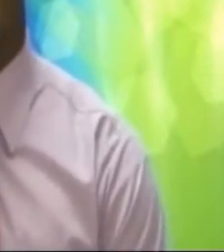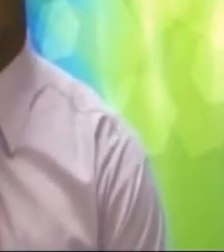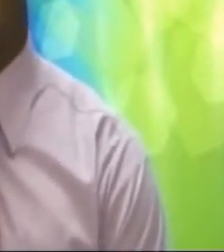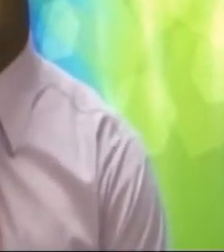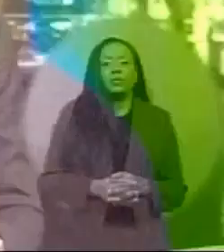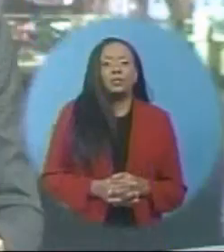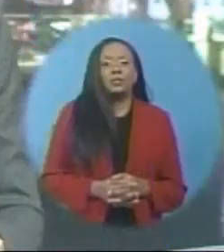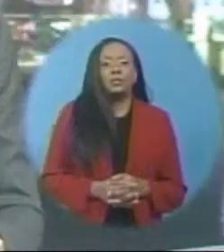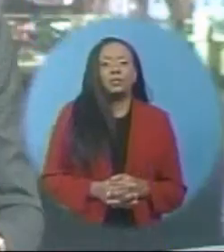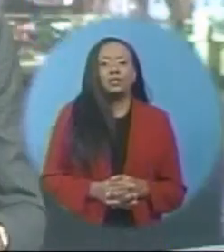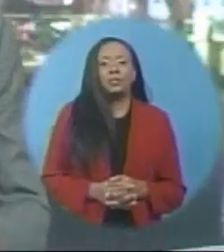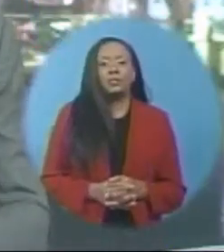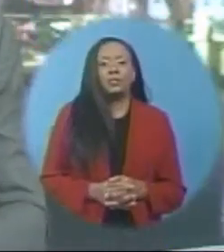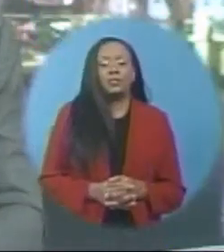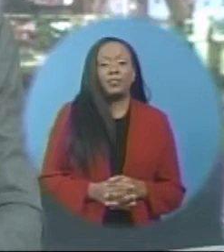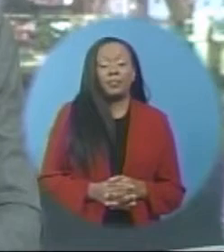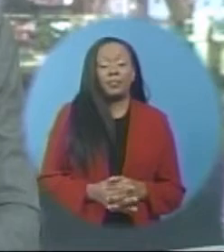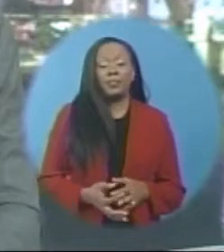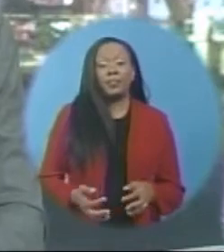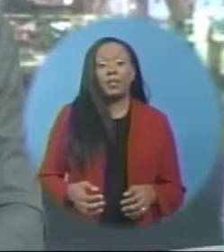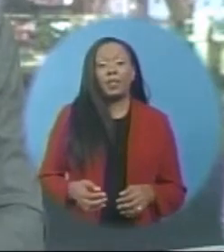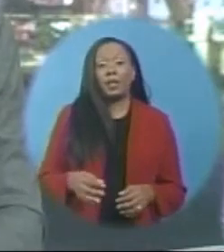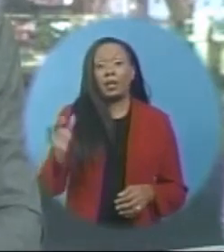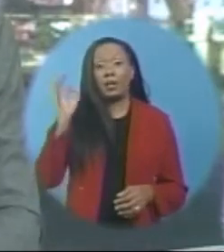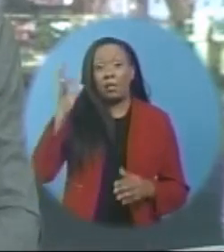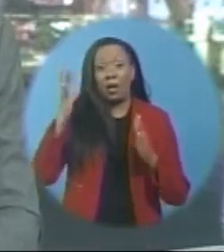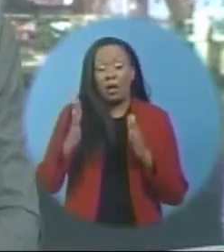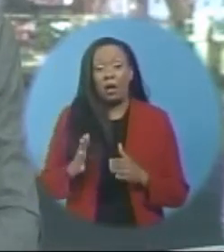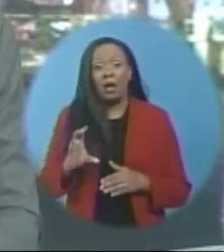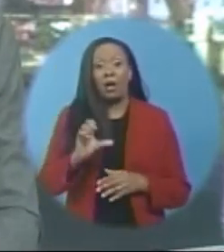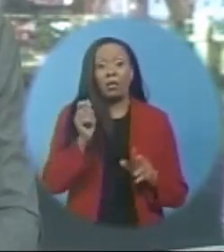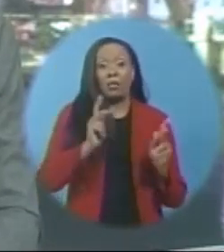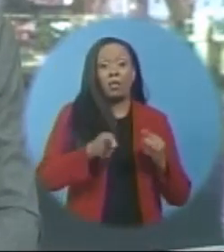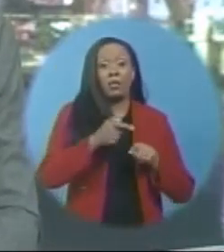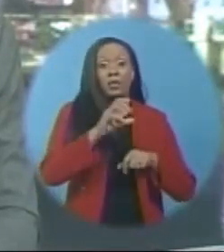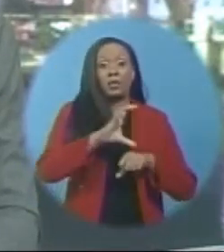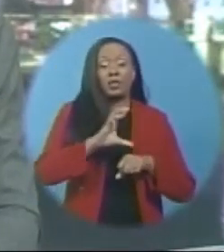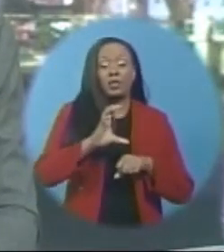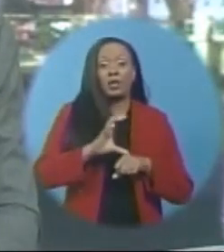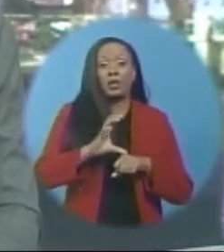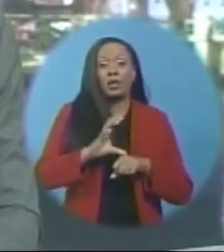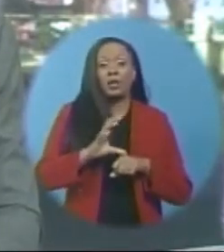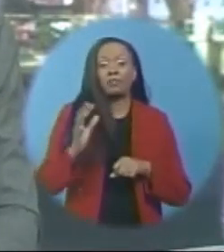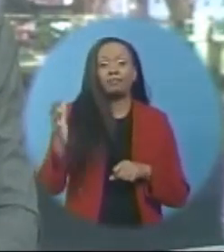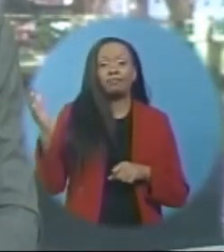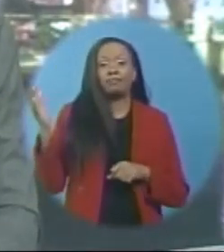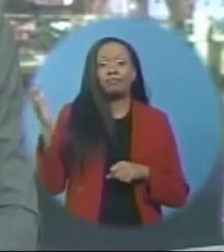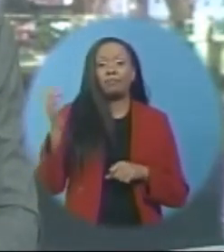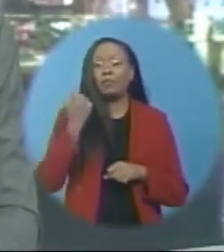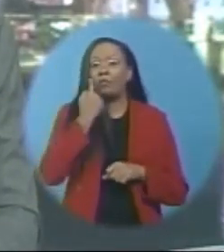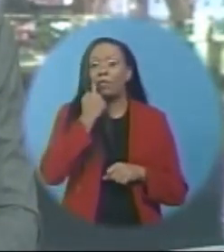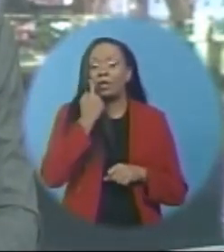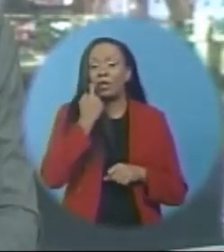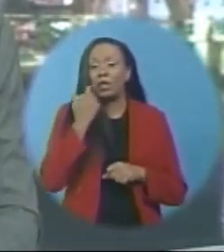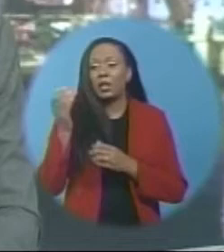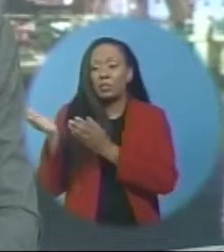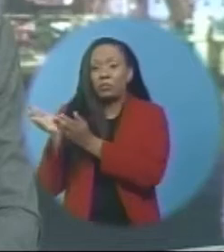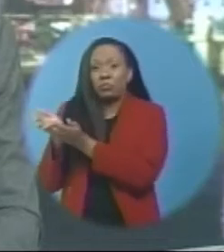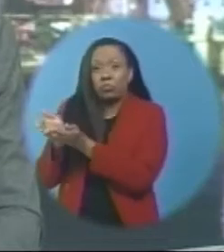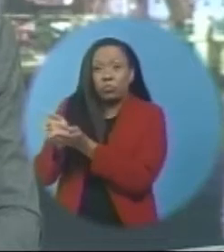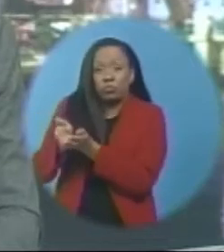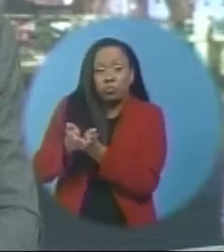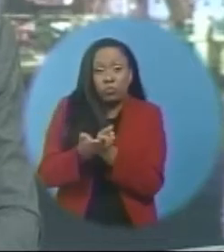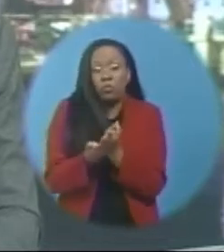thing. Pastor Haynes and others from the church have just returned from Dominica, where they saw the situation